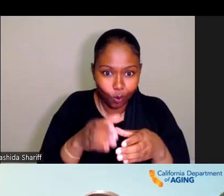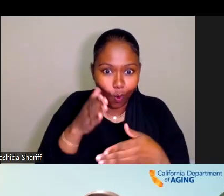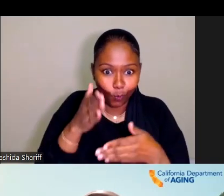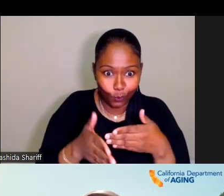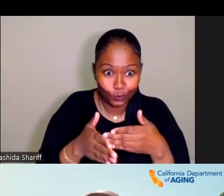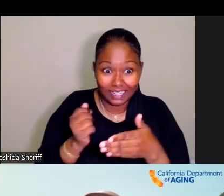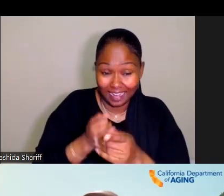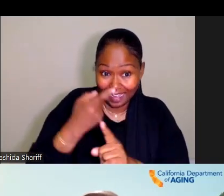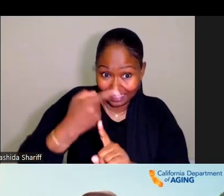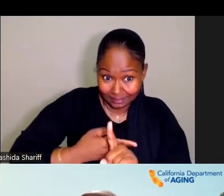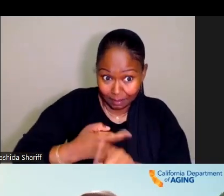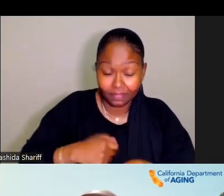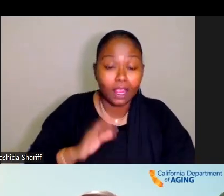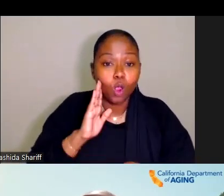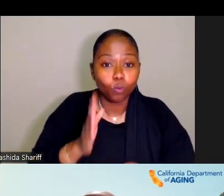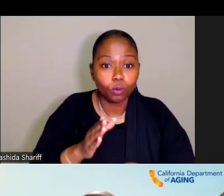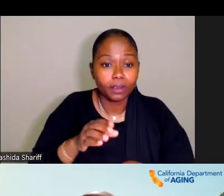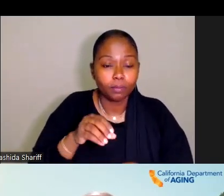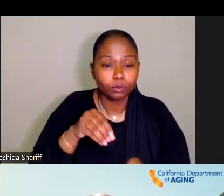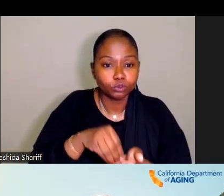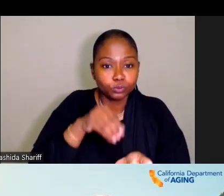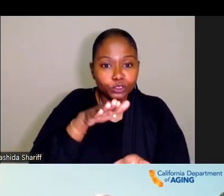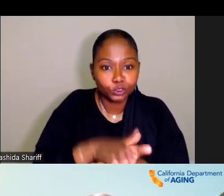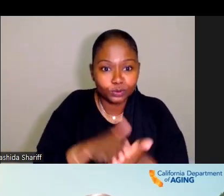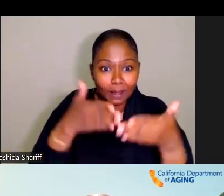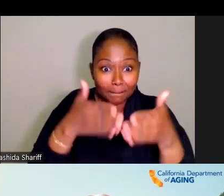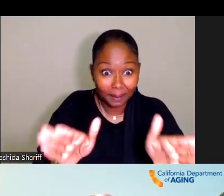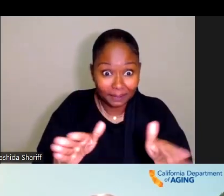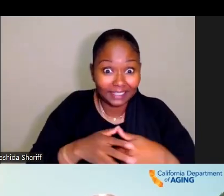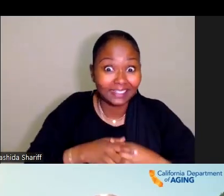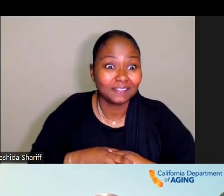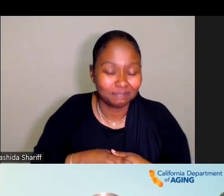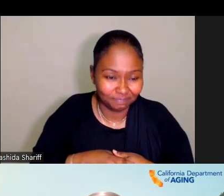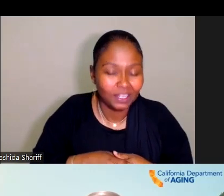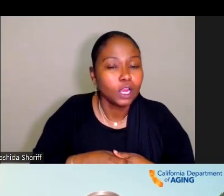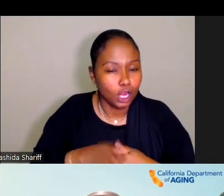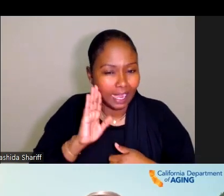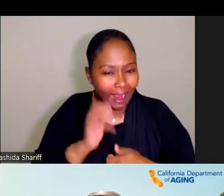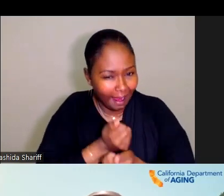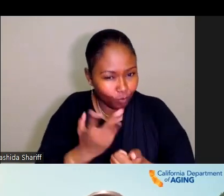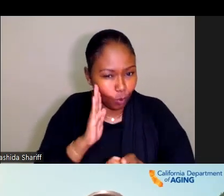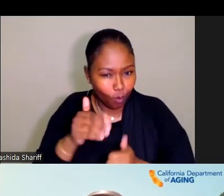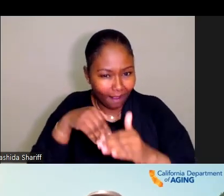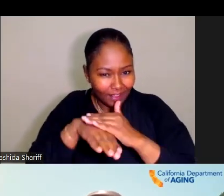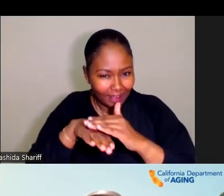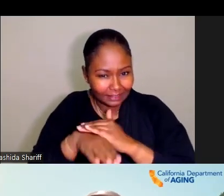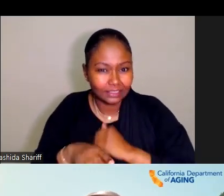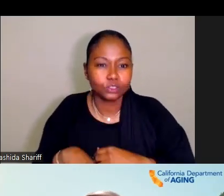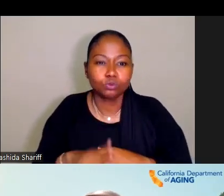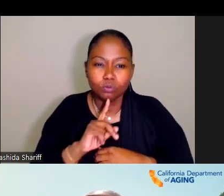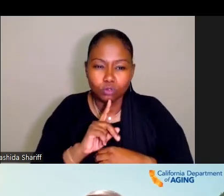produce a public report that everyone will have access to. So we'll bring you more detail on that. And it's really how can